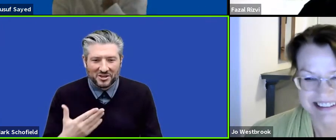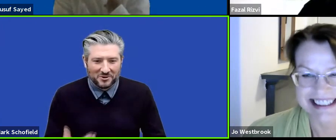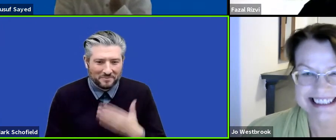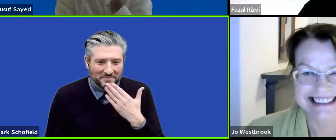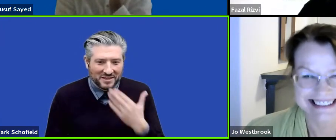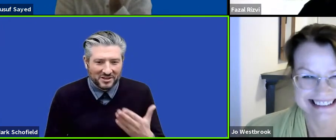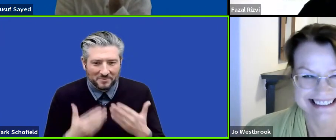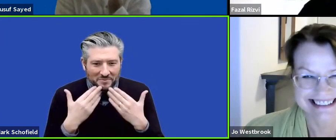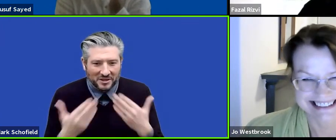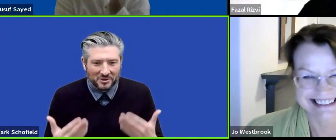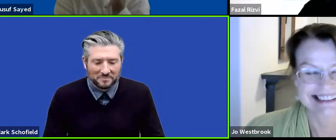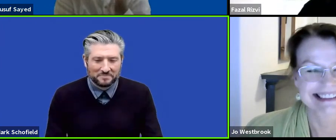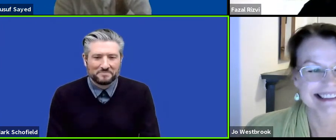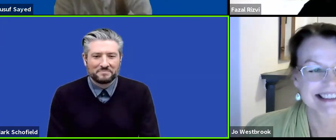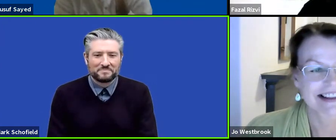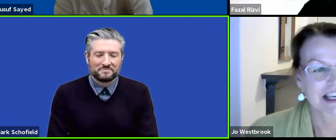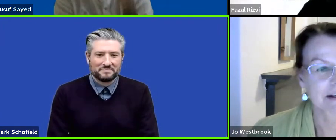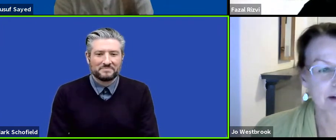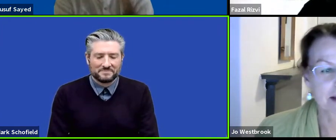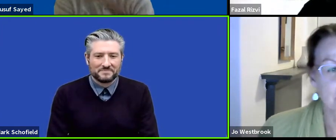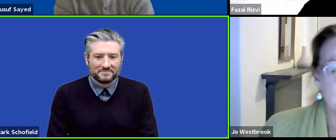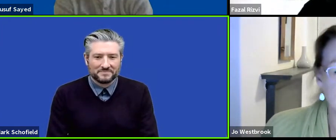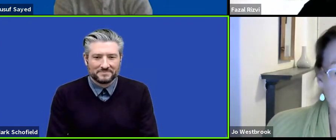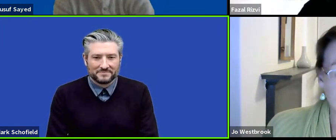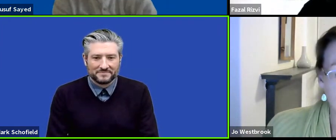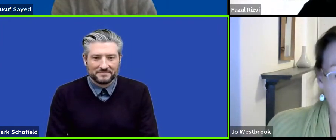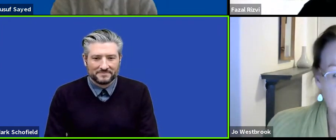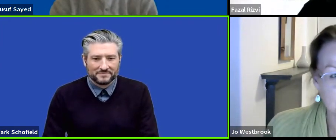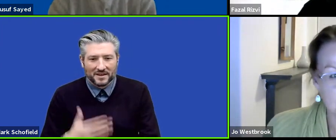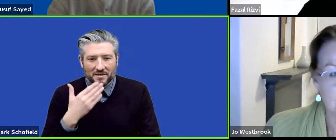you. Thank you, Joe. And thank you to the organizers. Thank you. And thank you very much, Mark, for